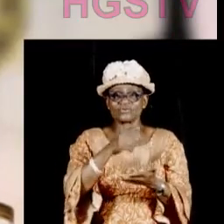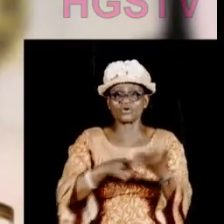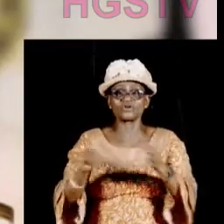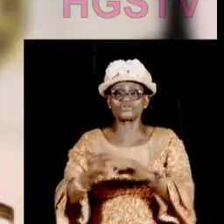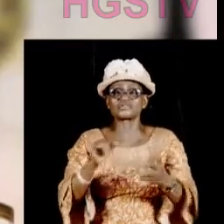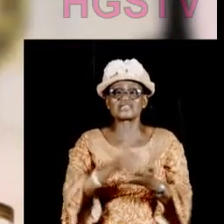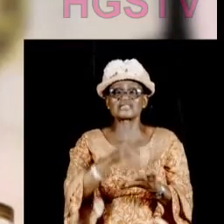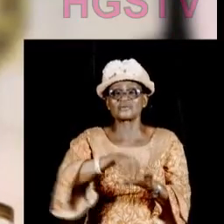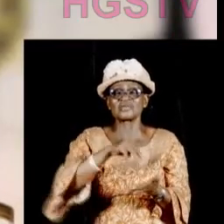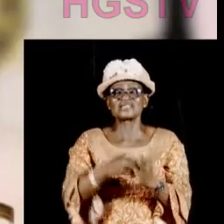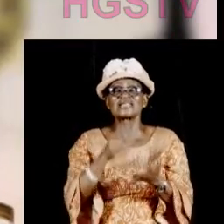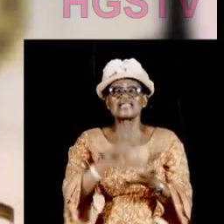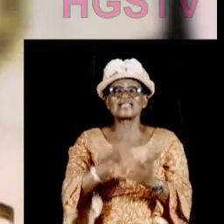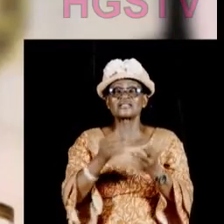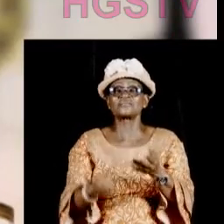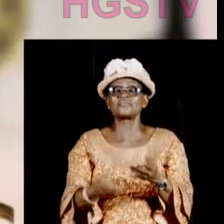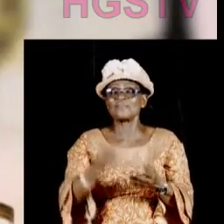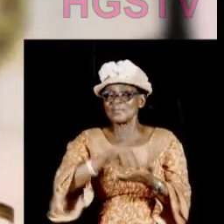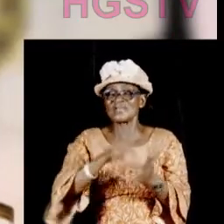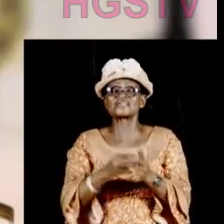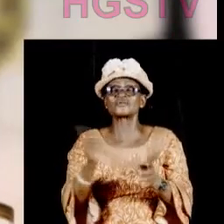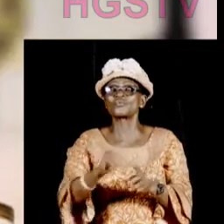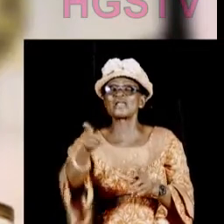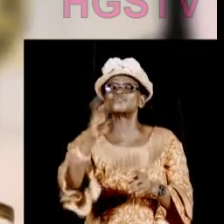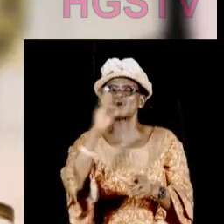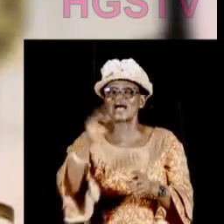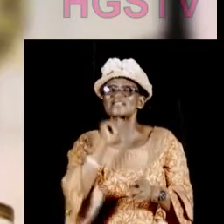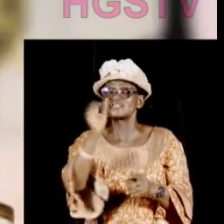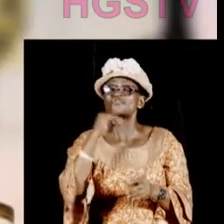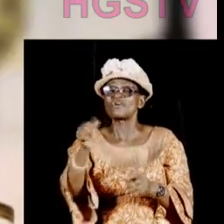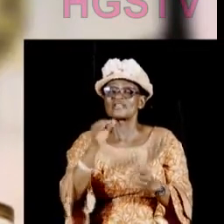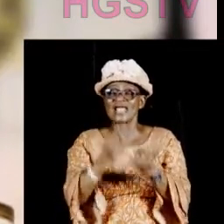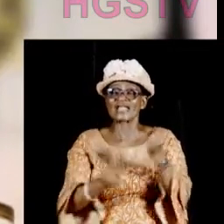It means where you are is not conclusion of your life.